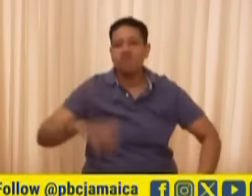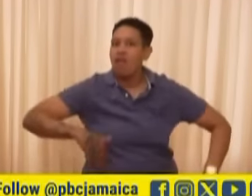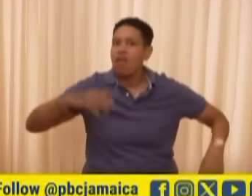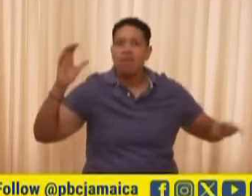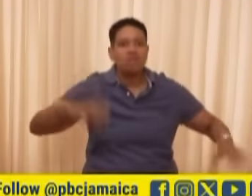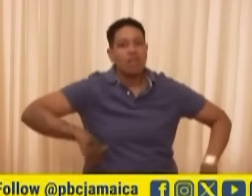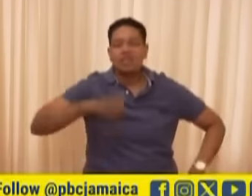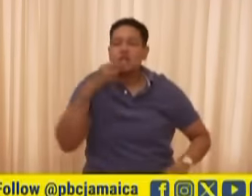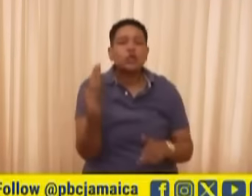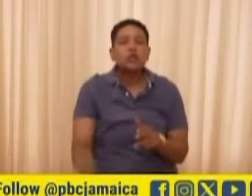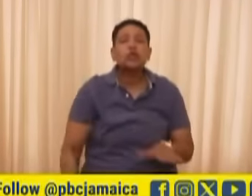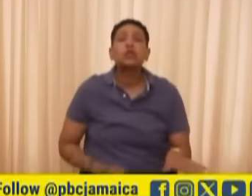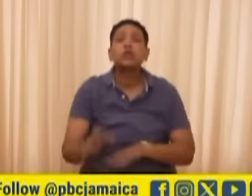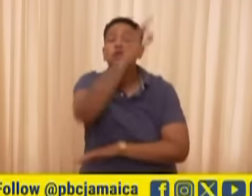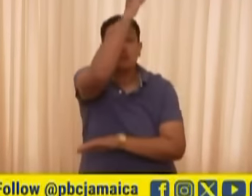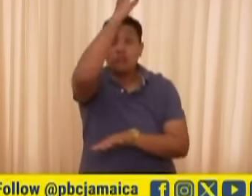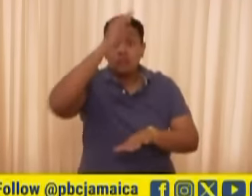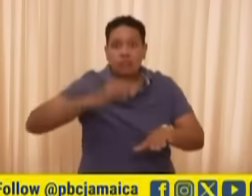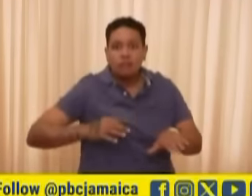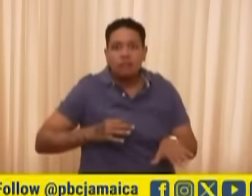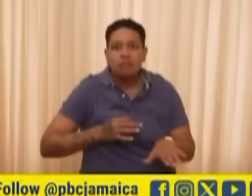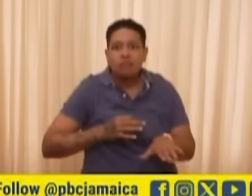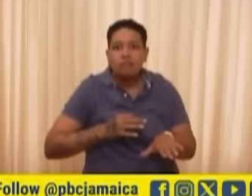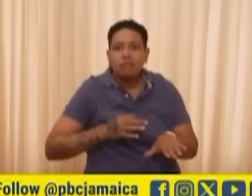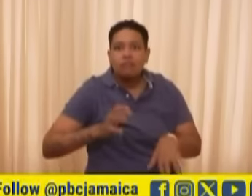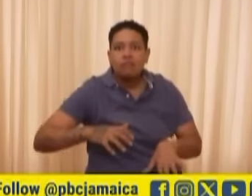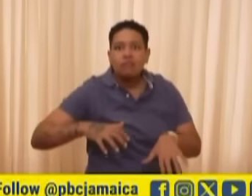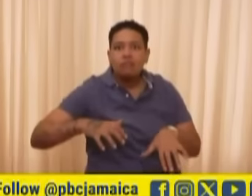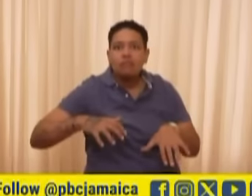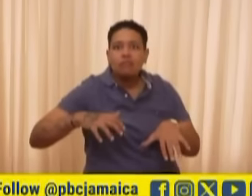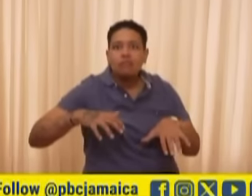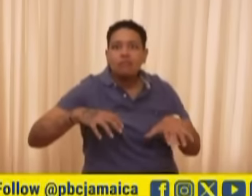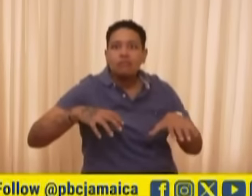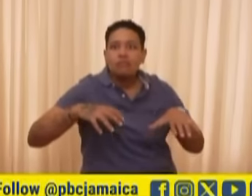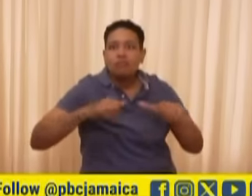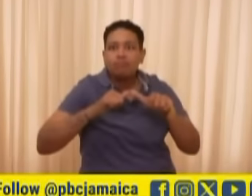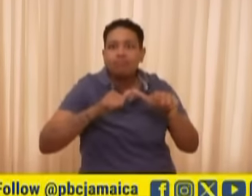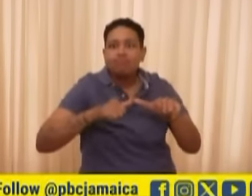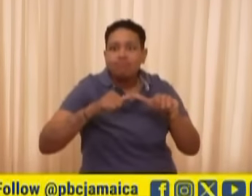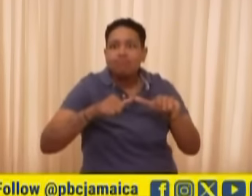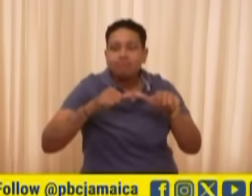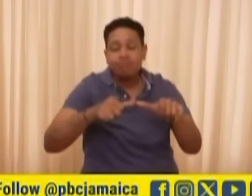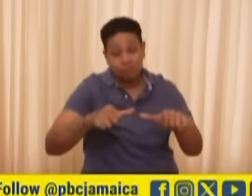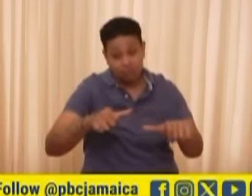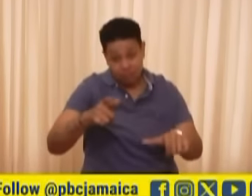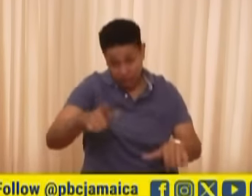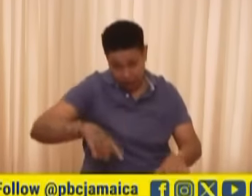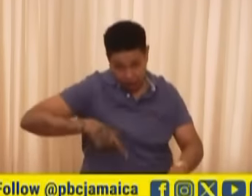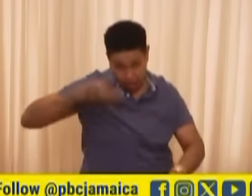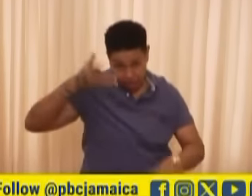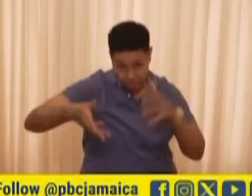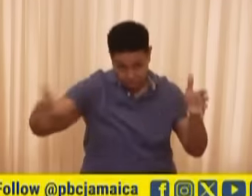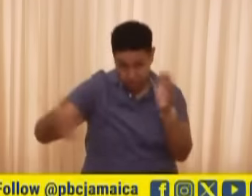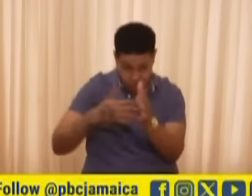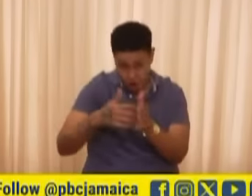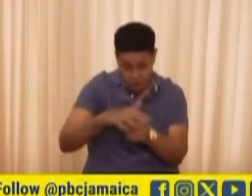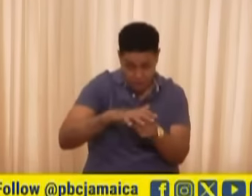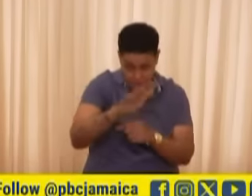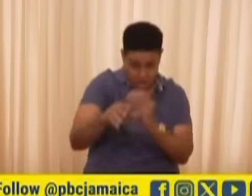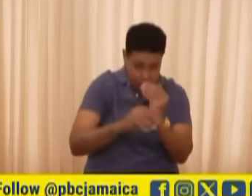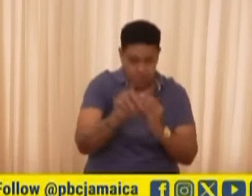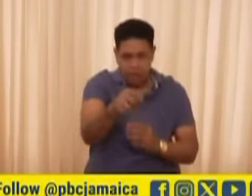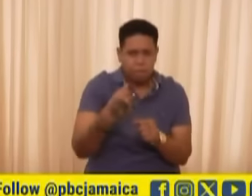I urge every Jamaican who are residing in these vulnerable areas